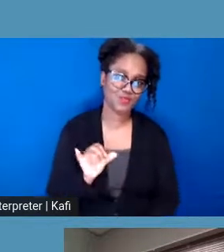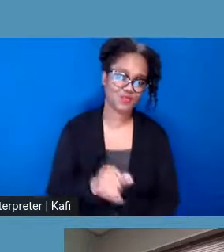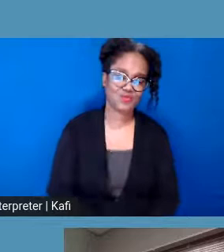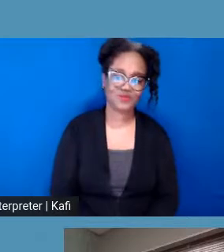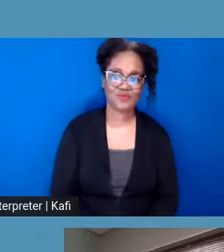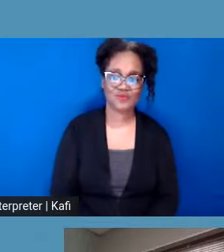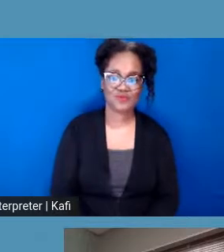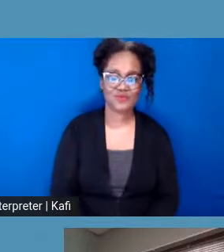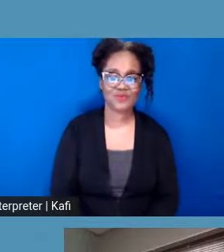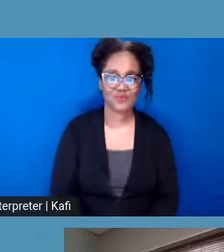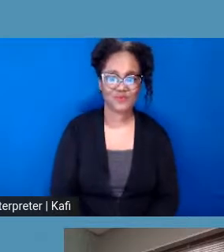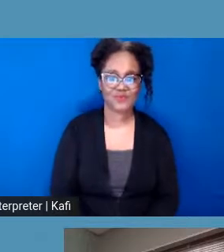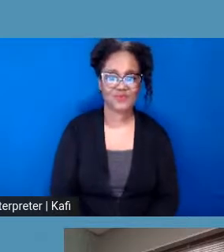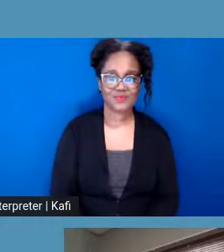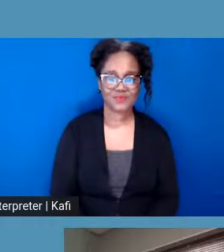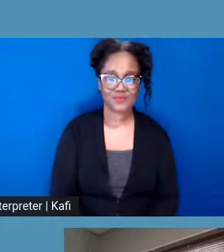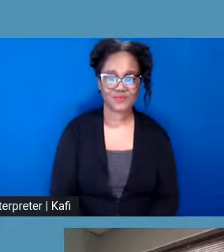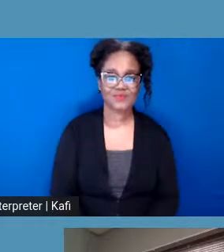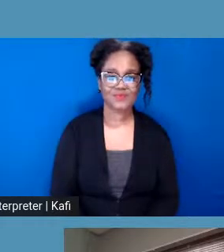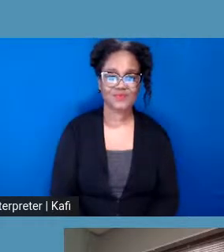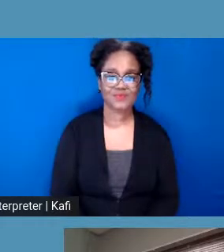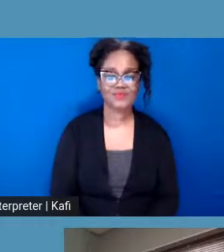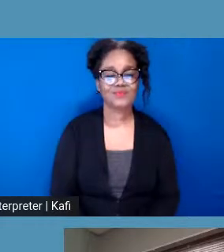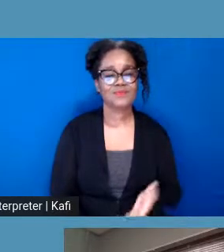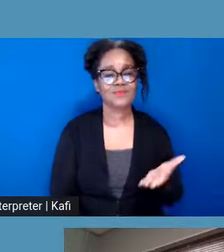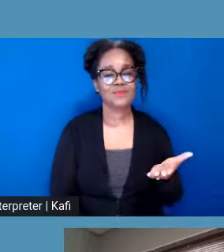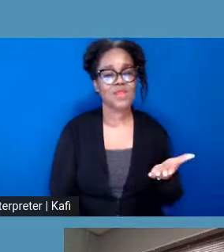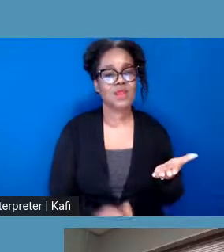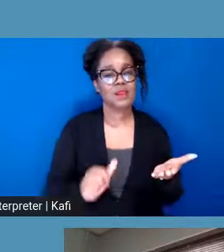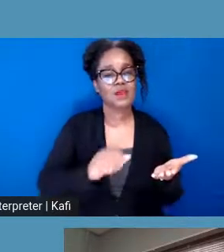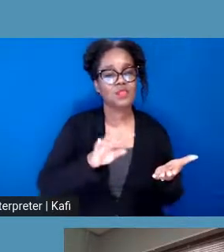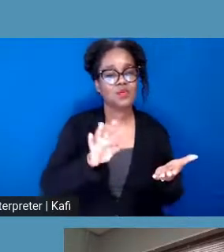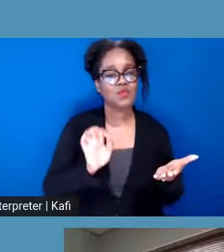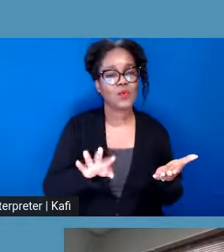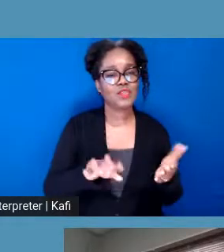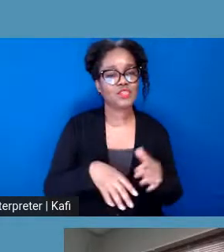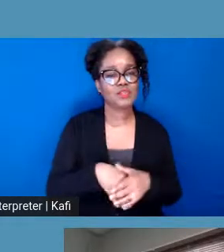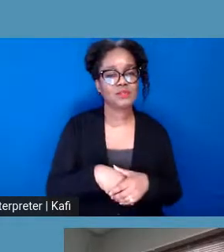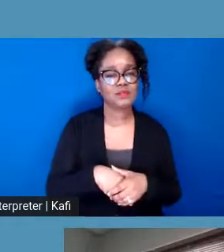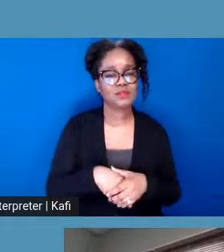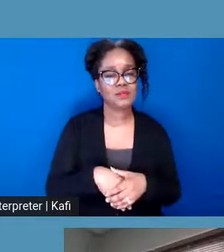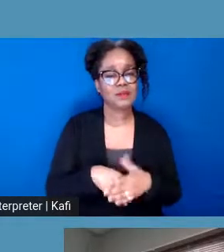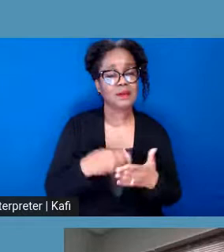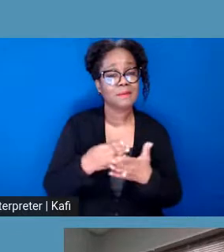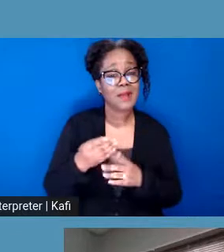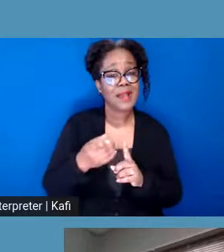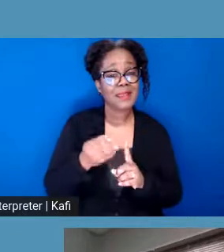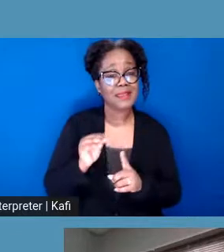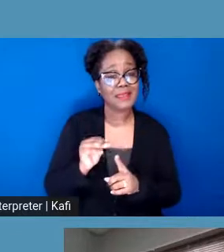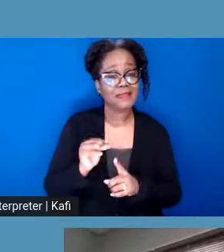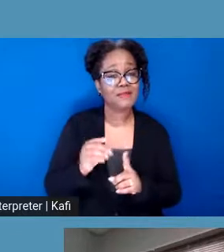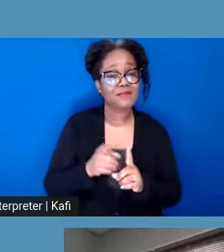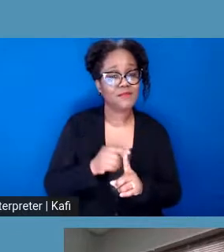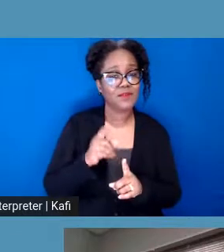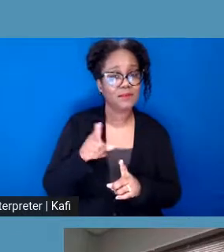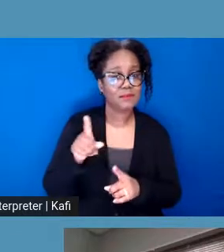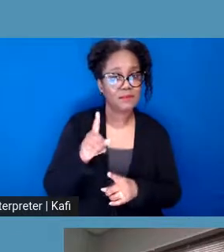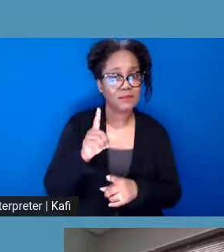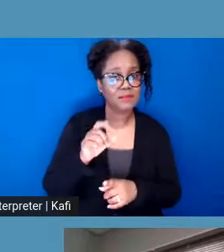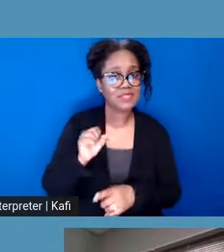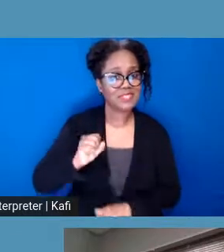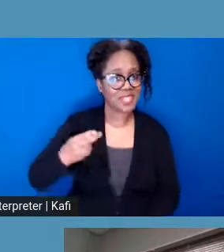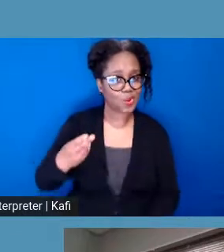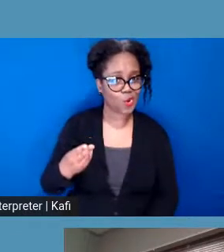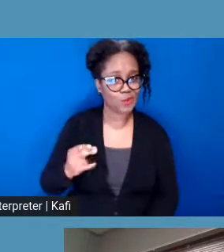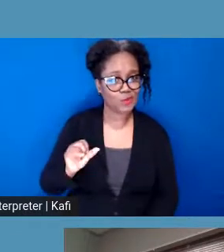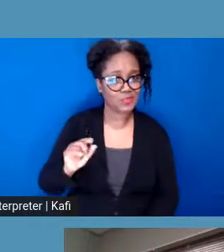So this is a question for all of you as well. How do you get buy-in from stakeholders such as board members and community members?